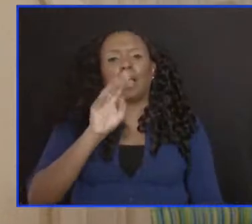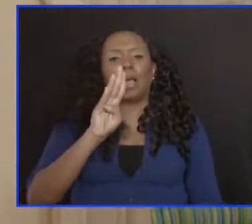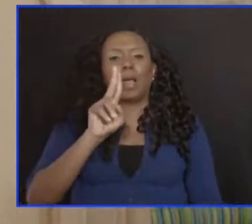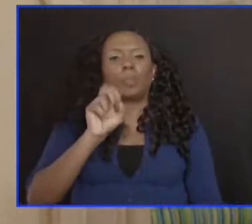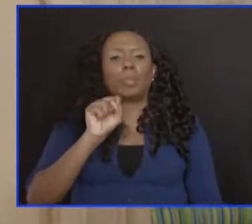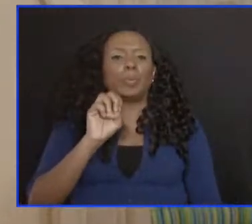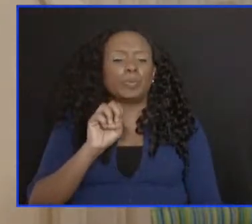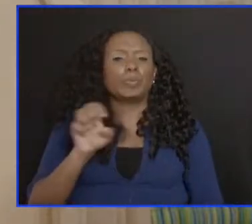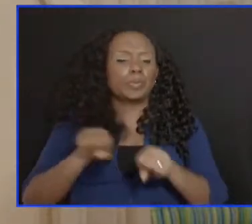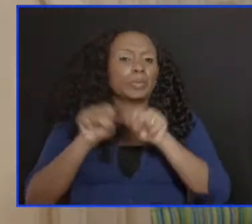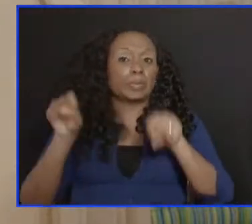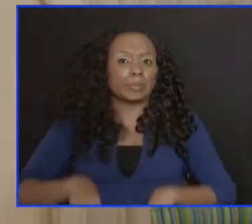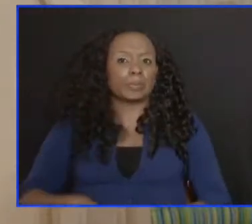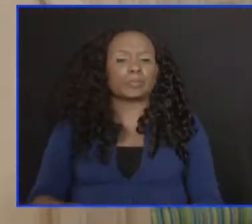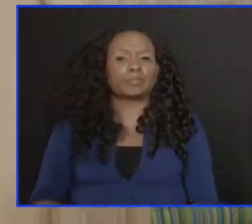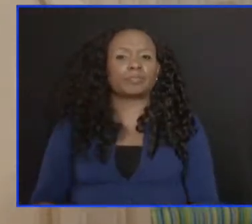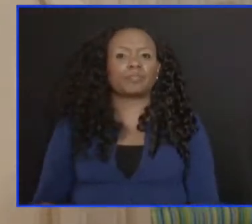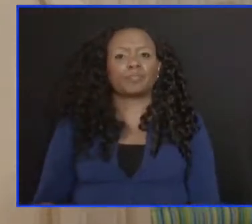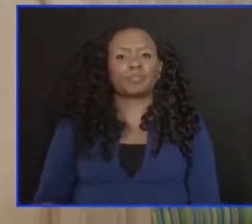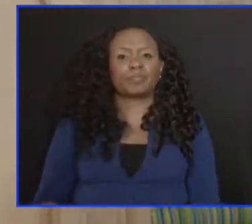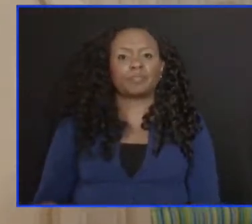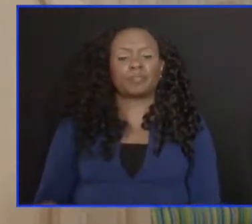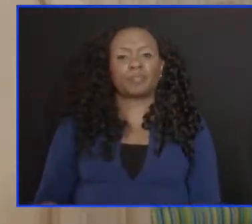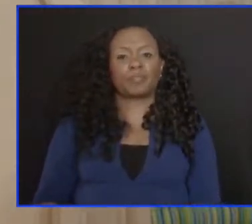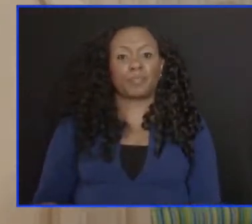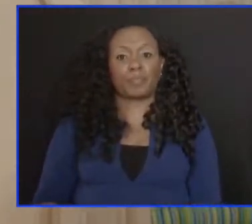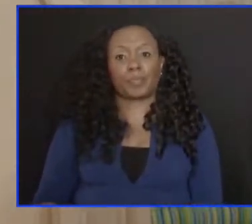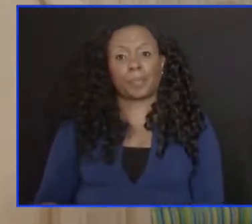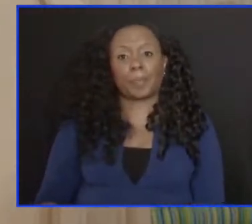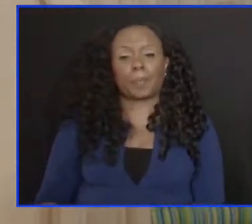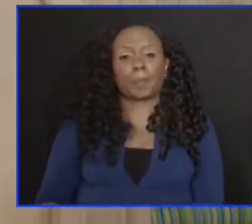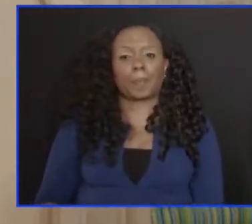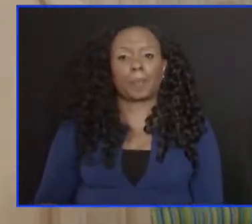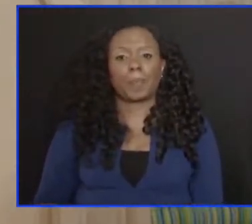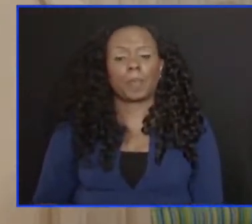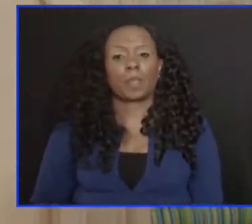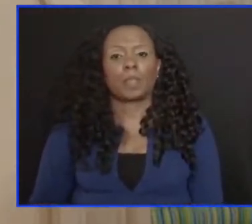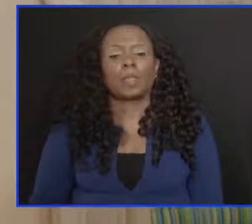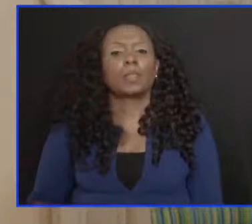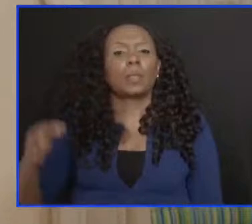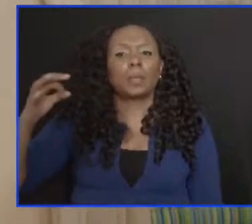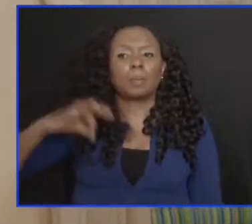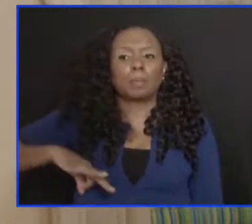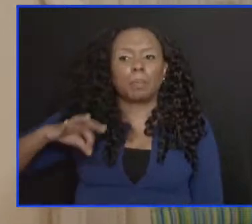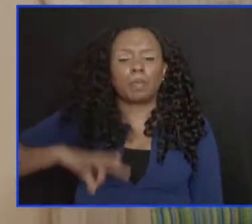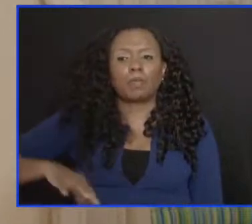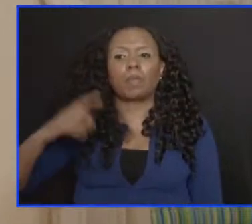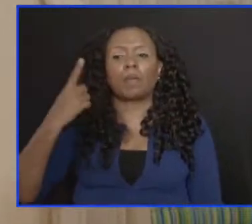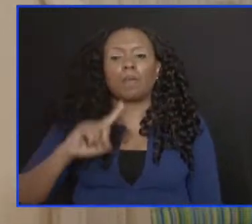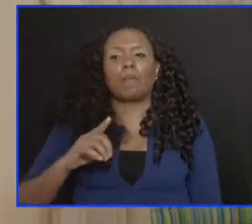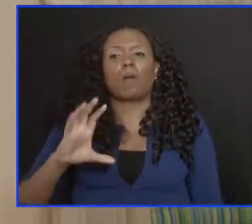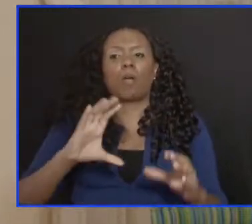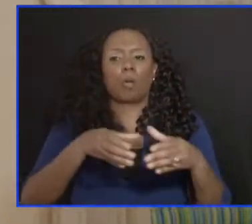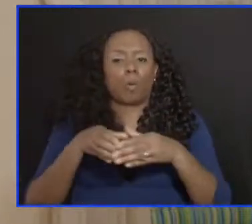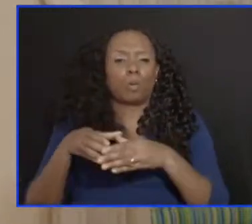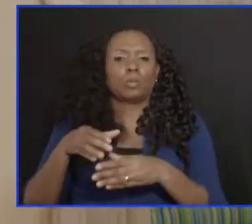circumstances. The main benefit of going to no routine quarantine, and I'm going to stress again, we